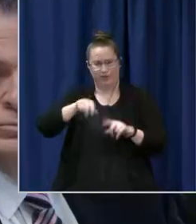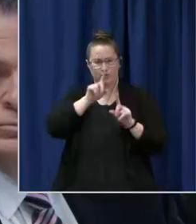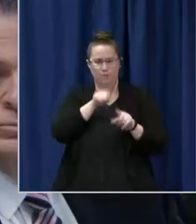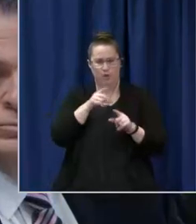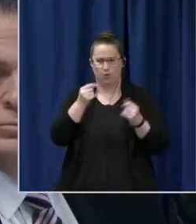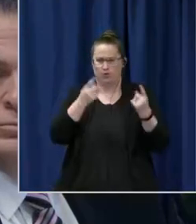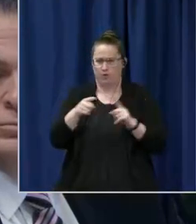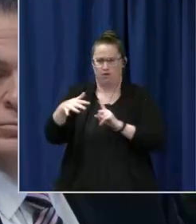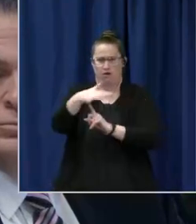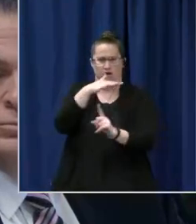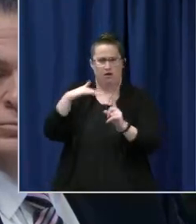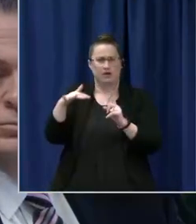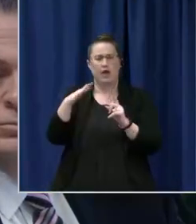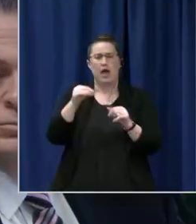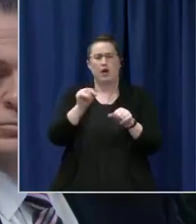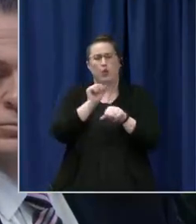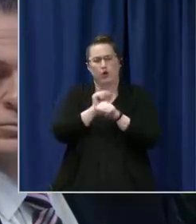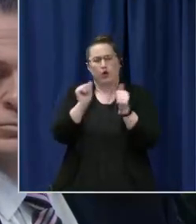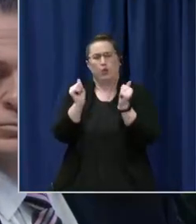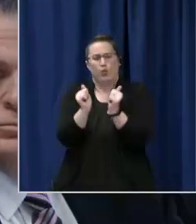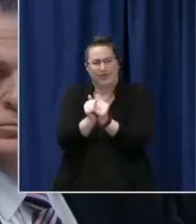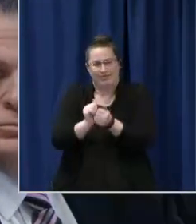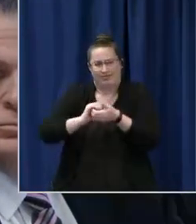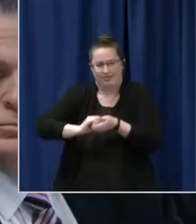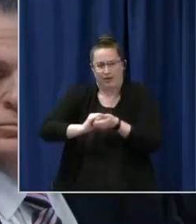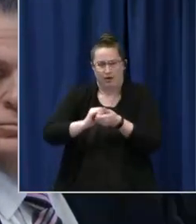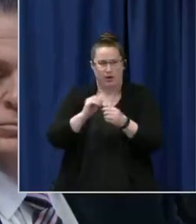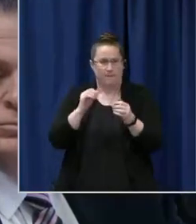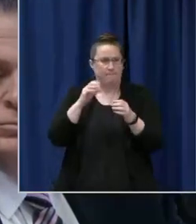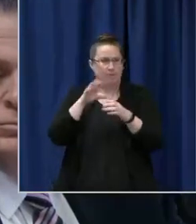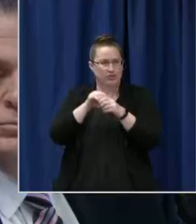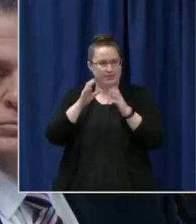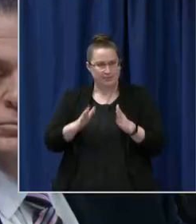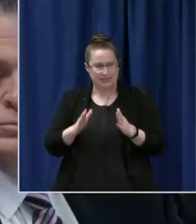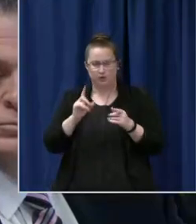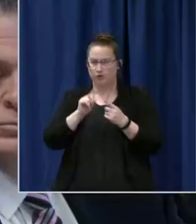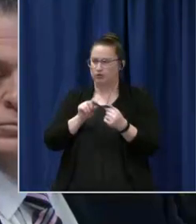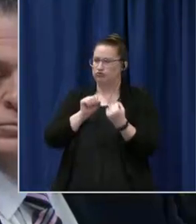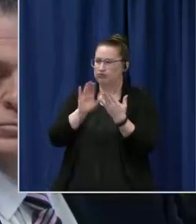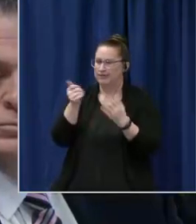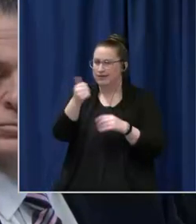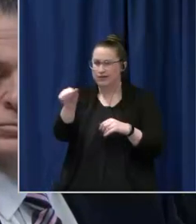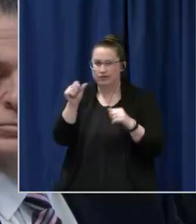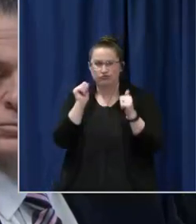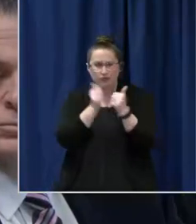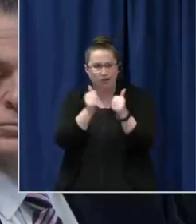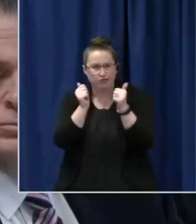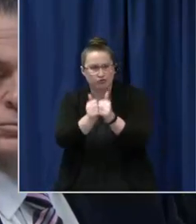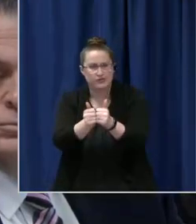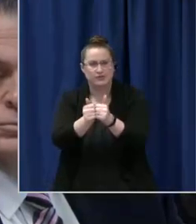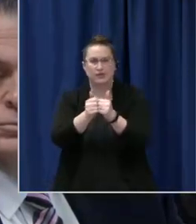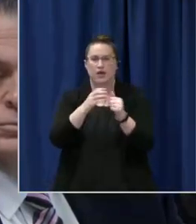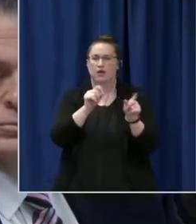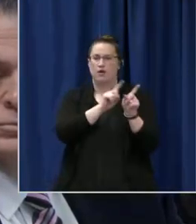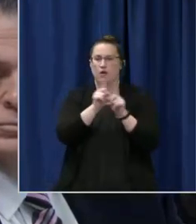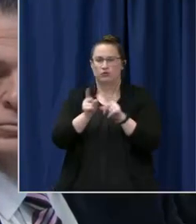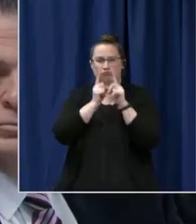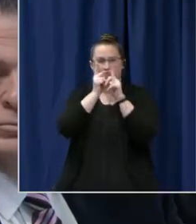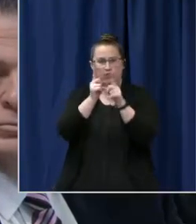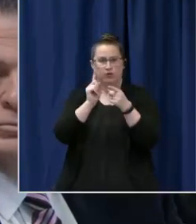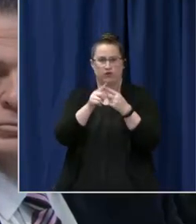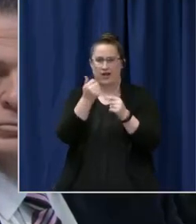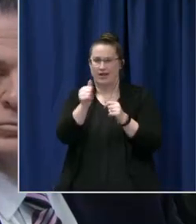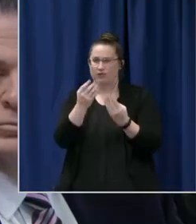ecosystem and work with participants to address the challenges and pursue the